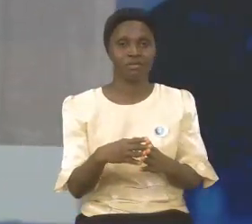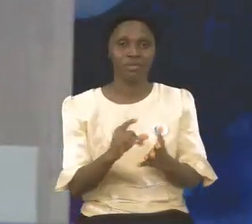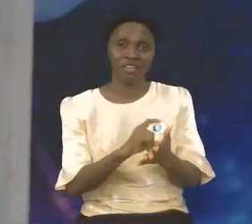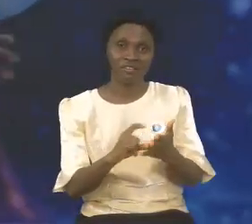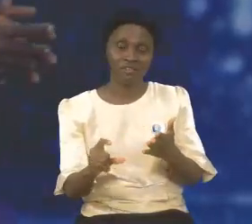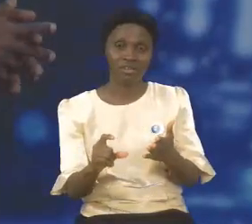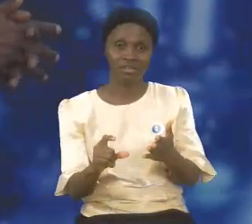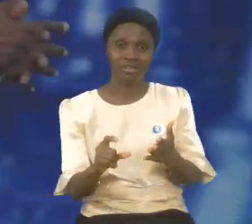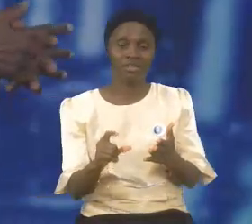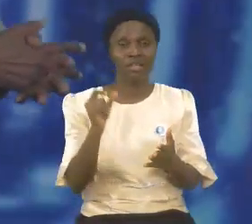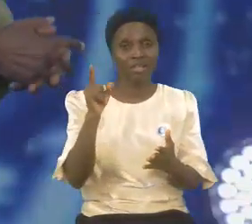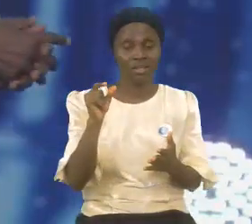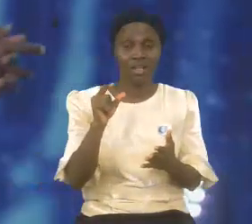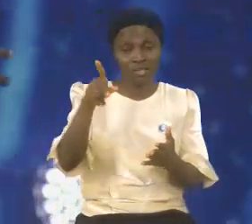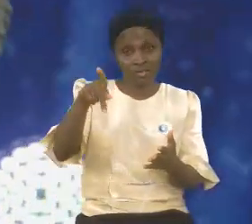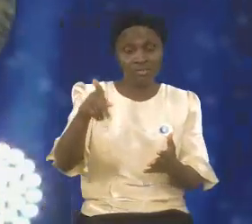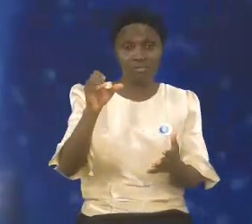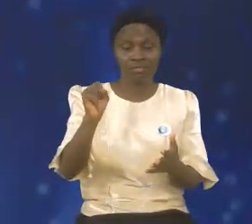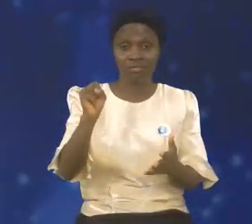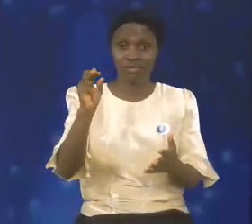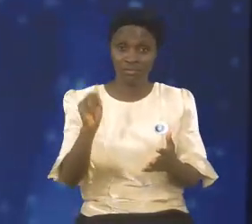verse 7. Psalm 11. And